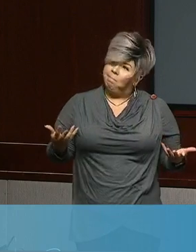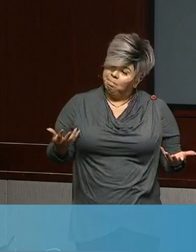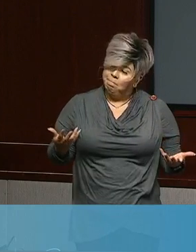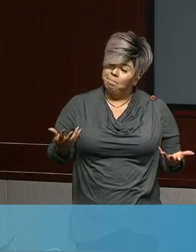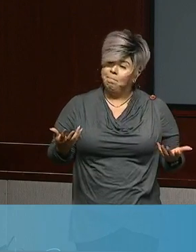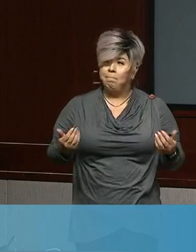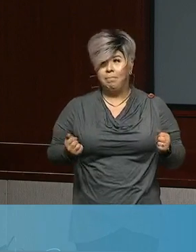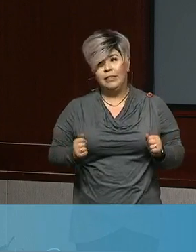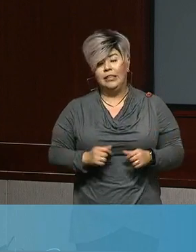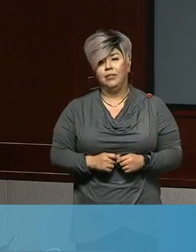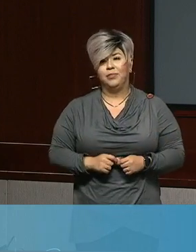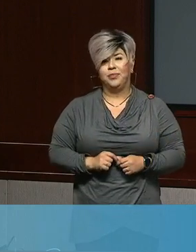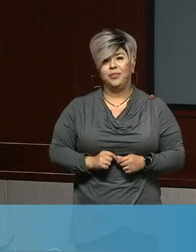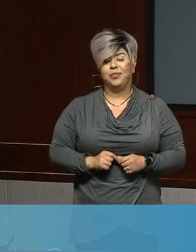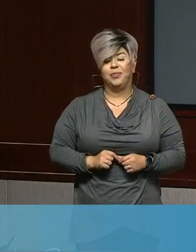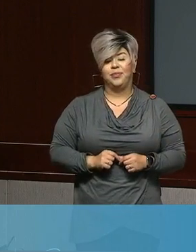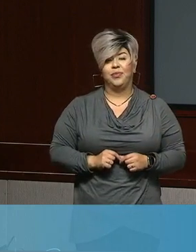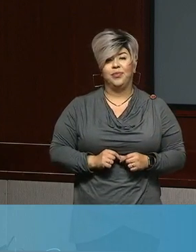the